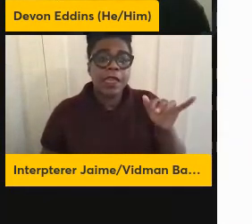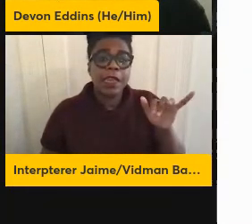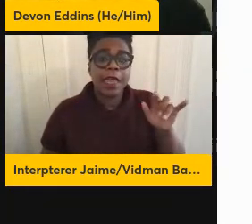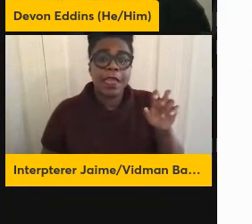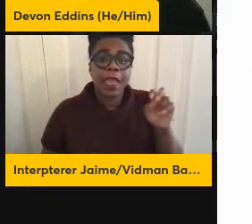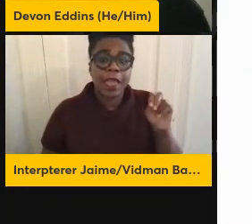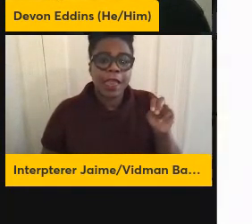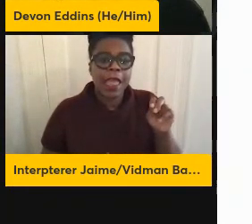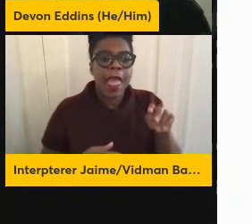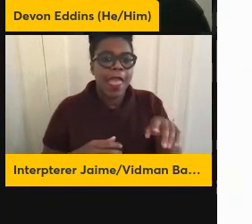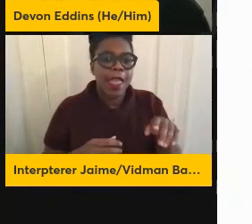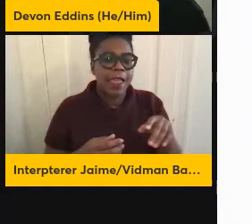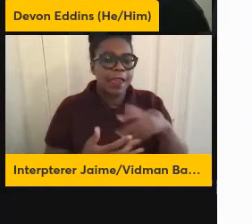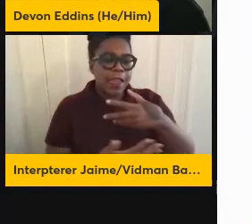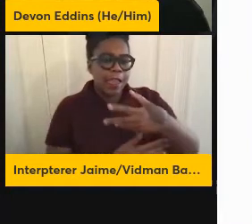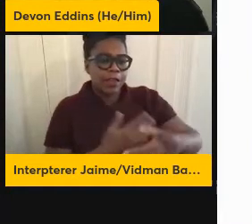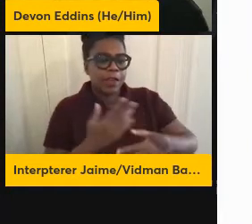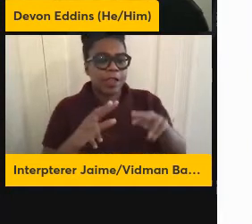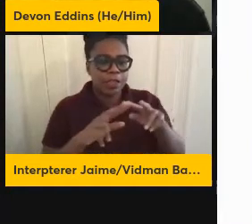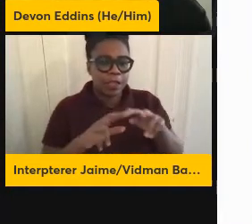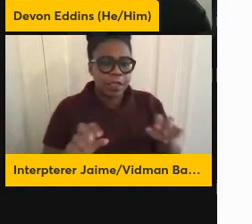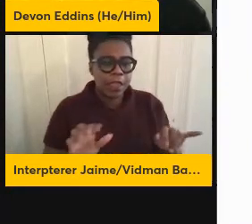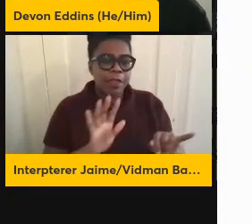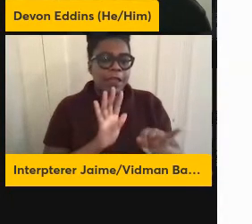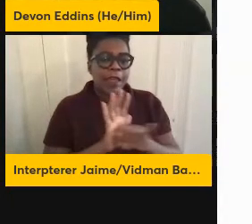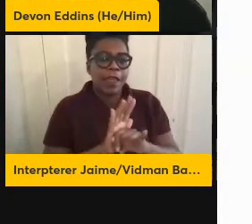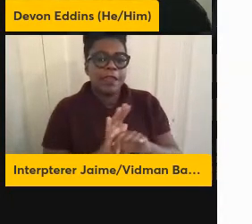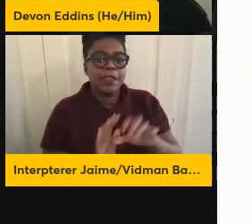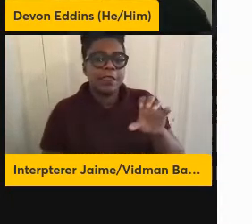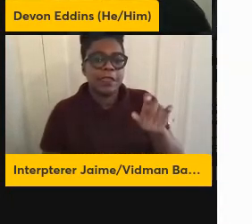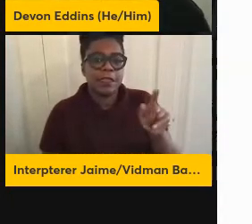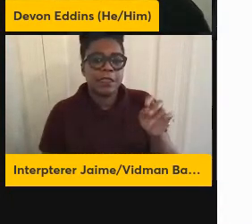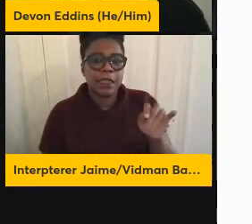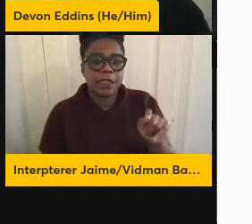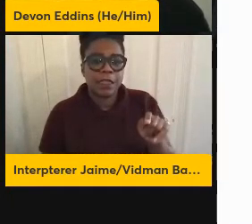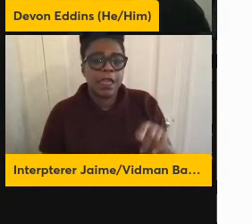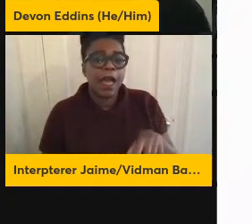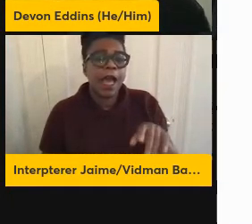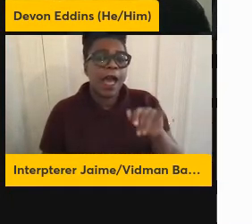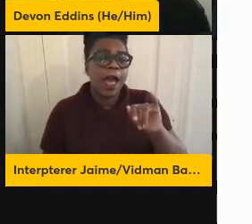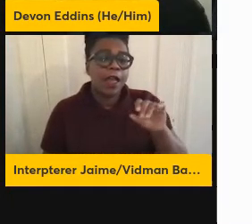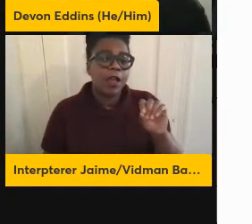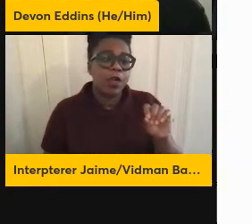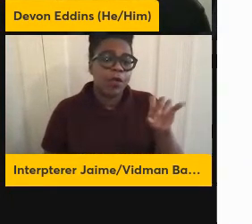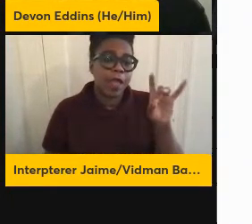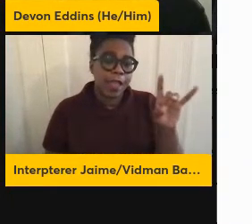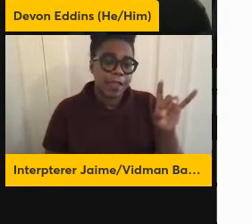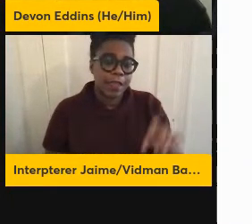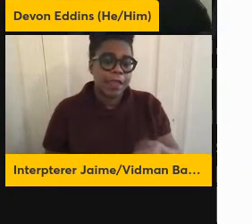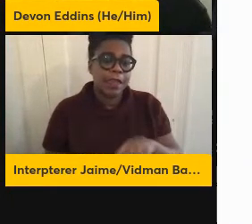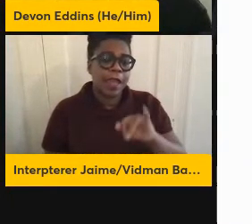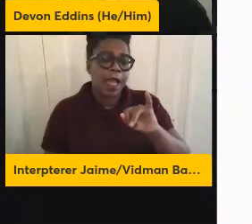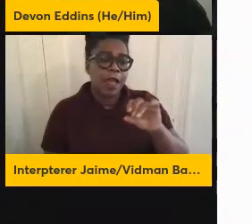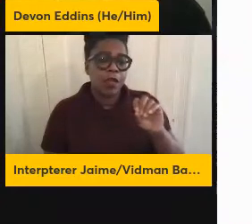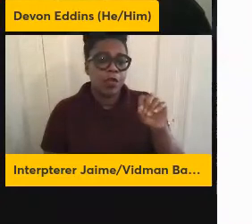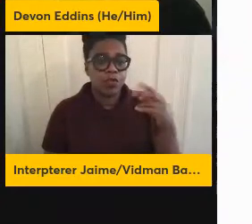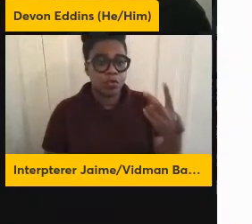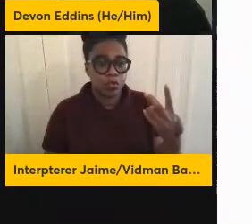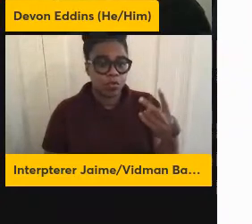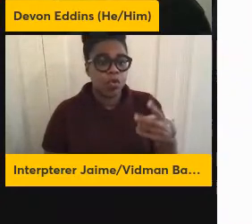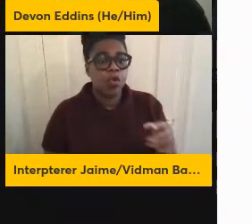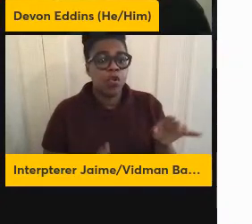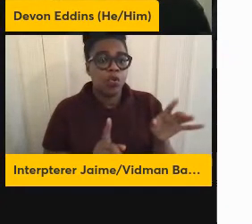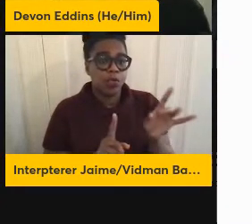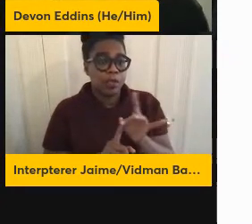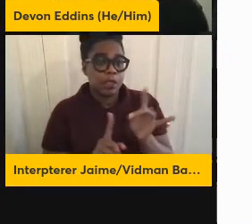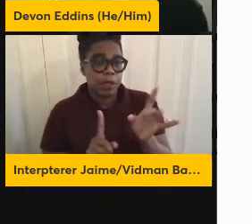interaction analyses, which identified the CXCL8 or IL-8 and CXCR2 IL-8 receptor signaling axis